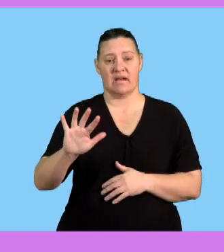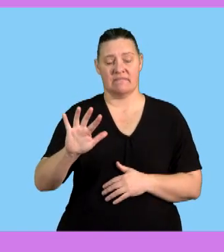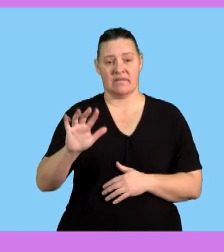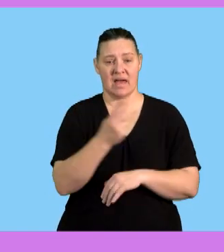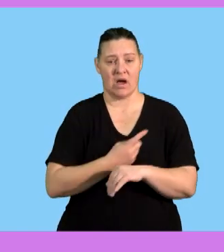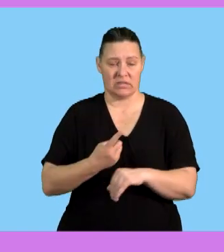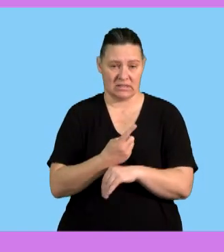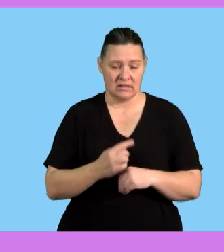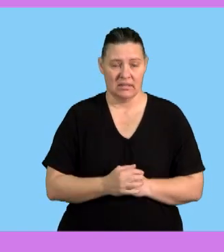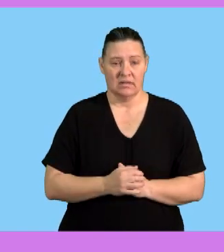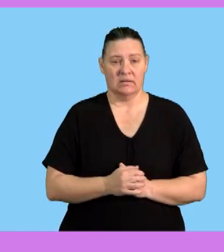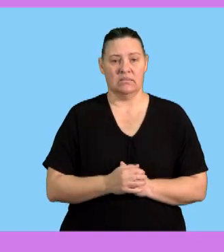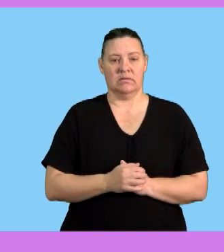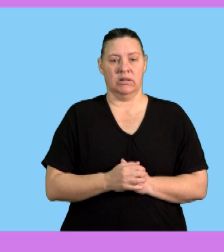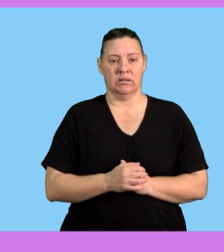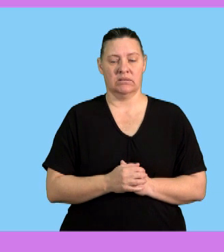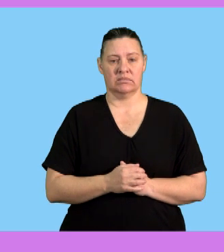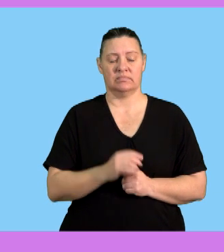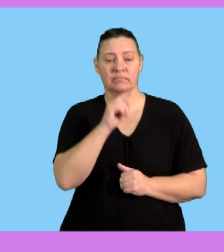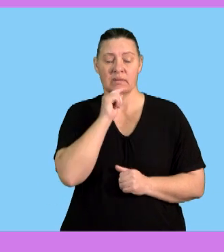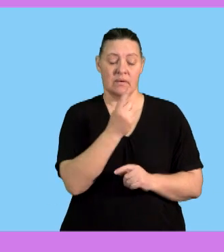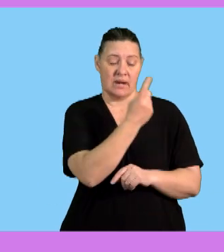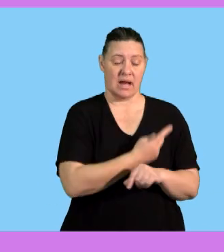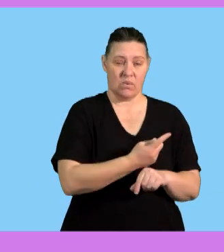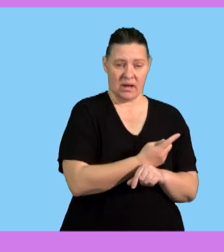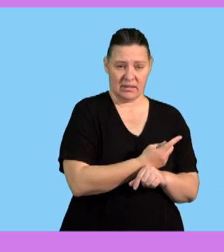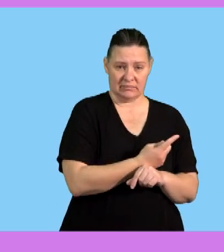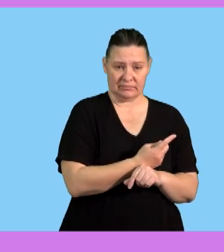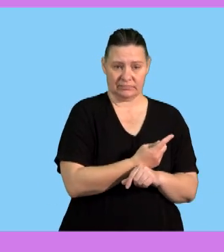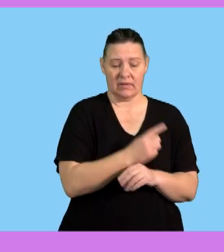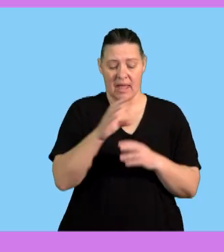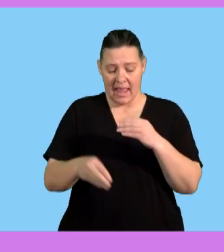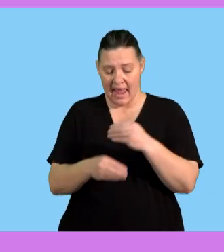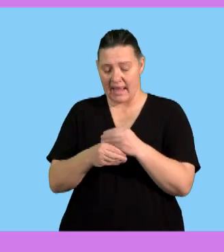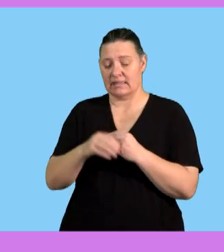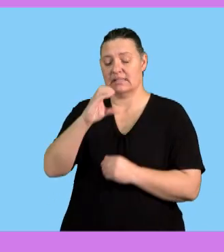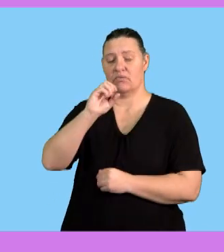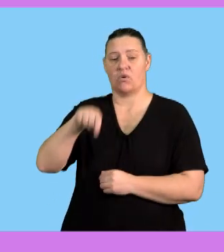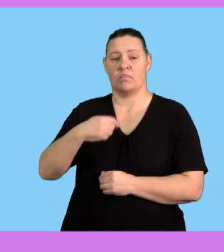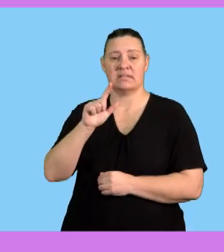0.75 hours. So now you are going to take your 1 hour, add it with your